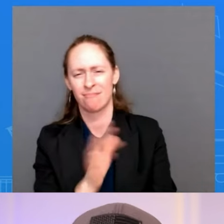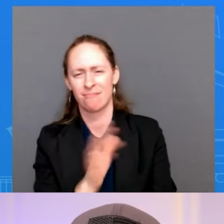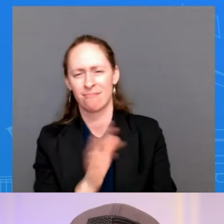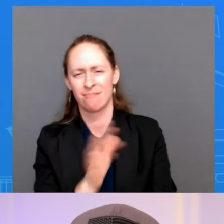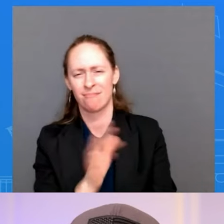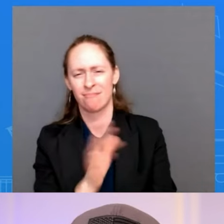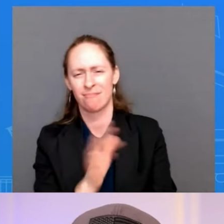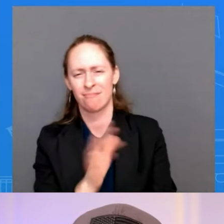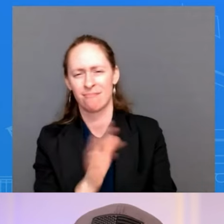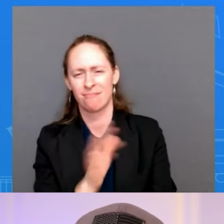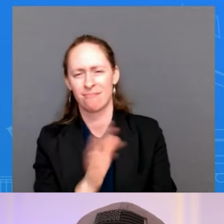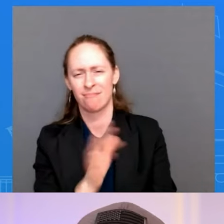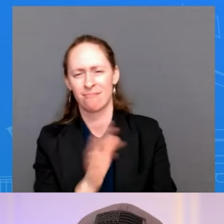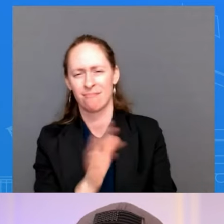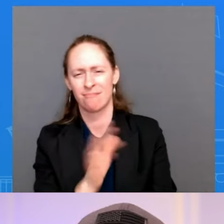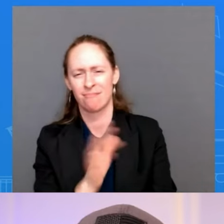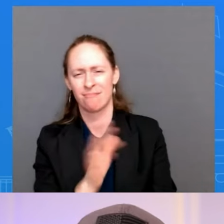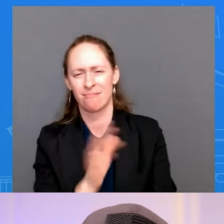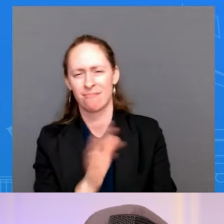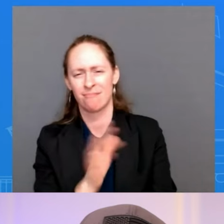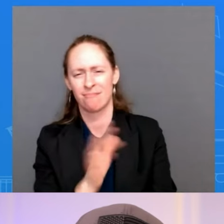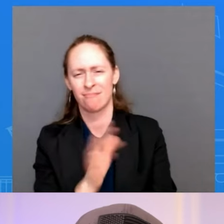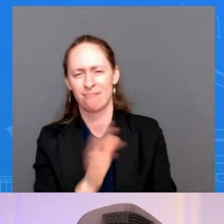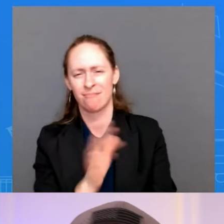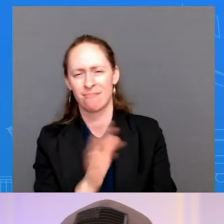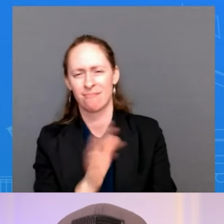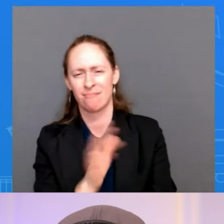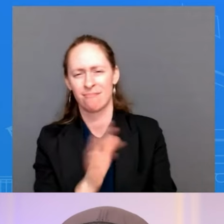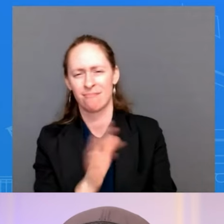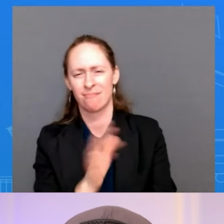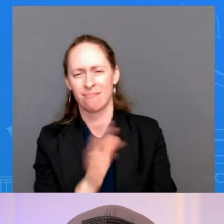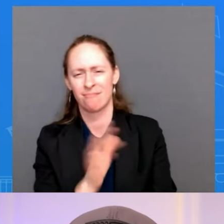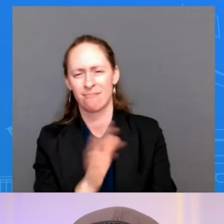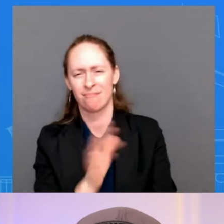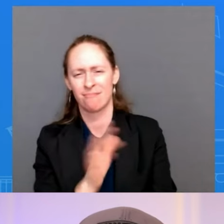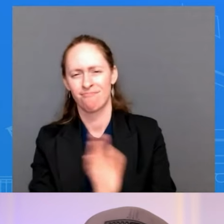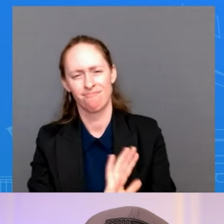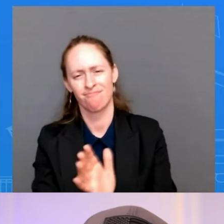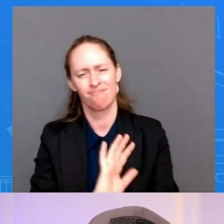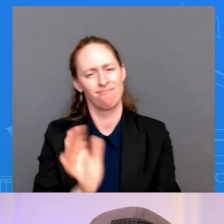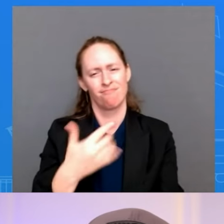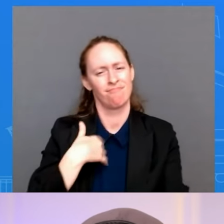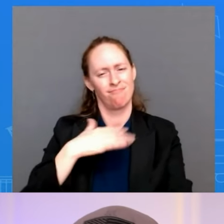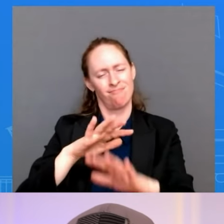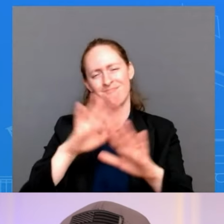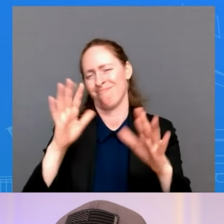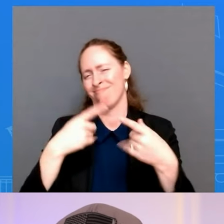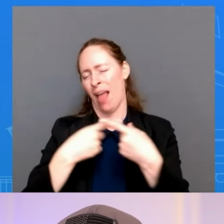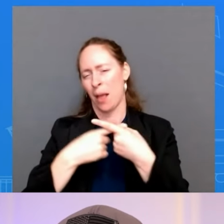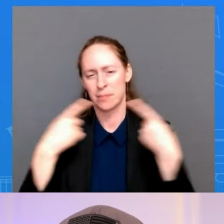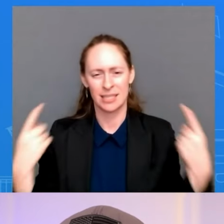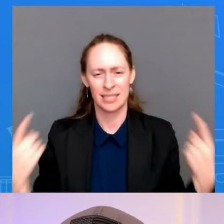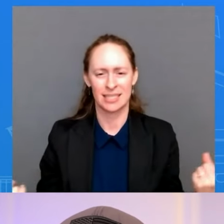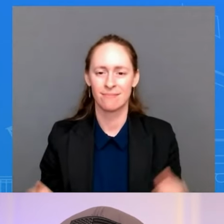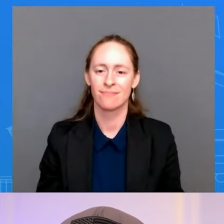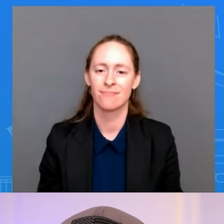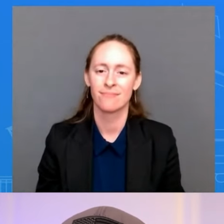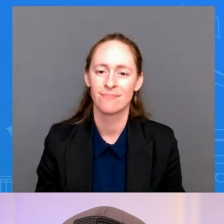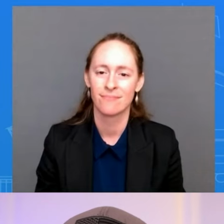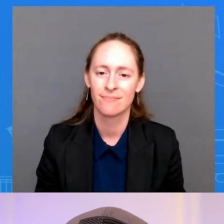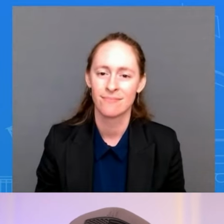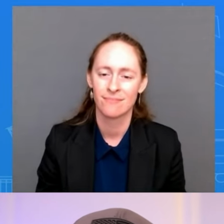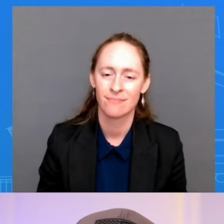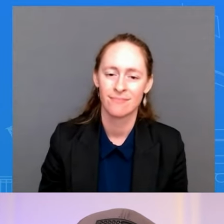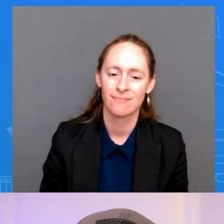he struggled getting it out on tape, but this is the type of people they want to chauffeur out. So no, Corrine, we're not going to believe anything you say. It's been 3 days now since a Chinese official